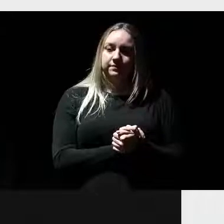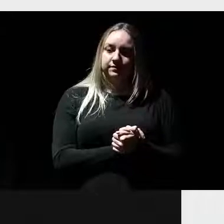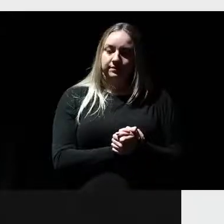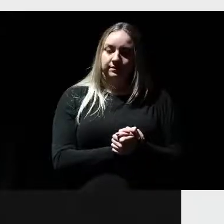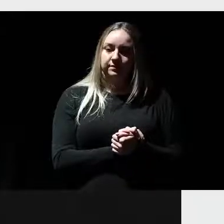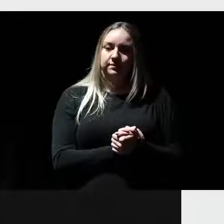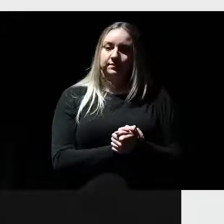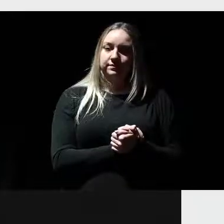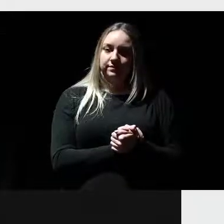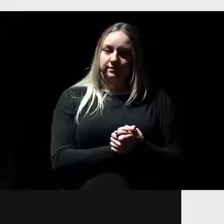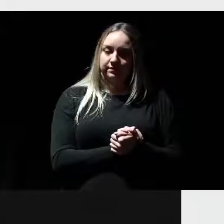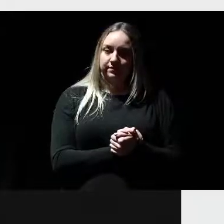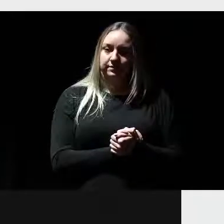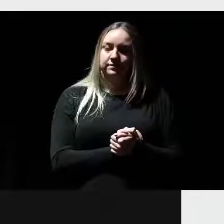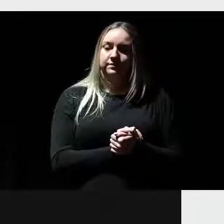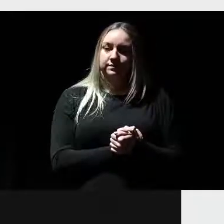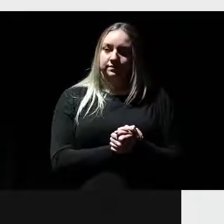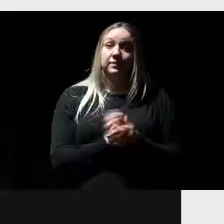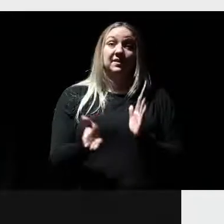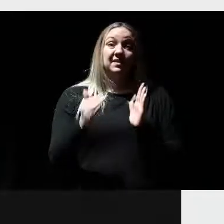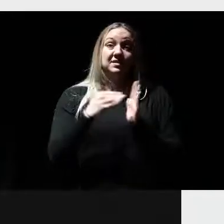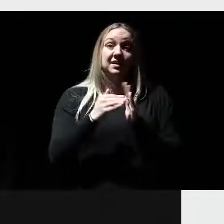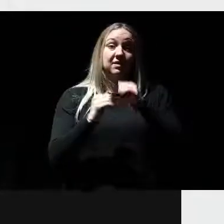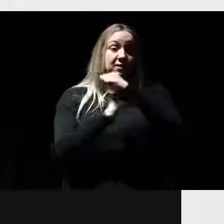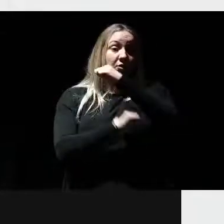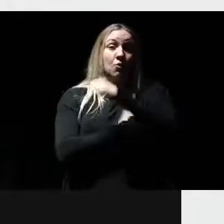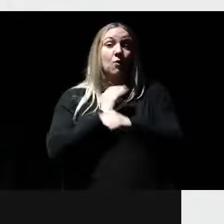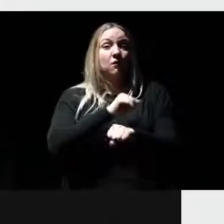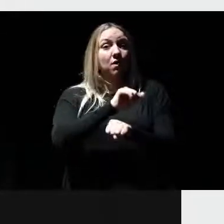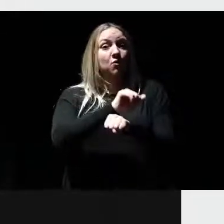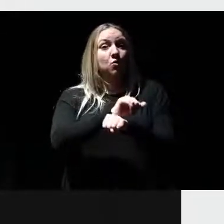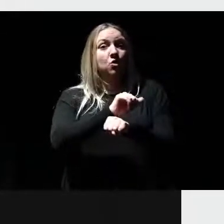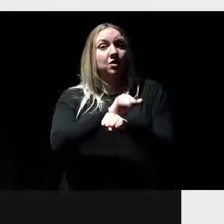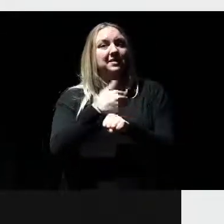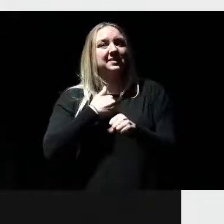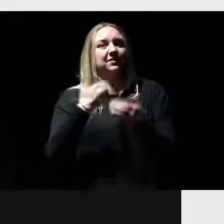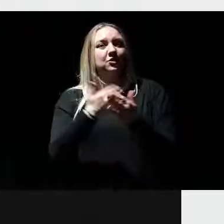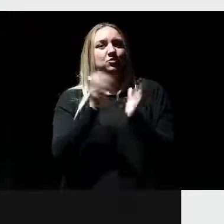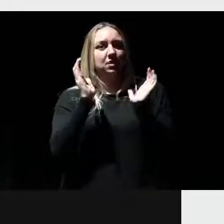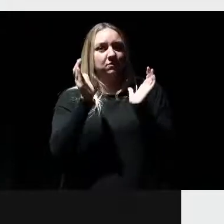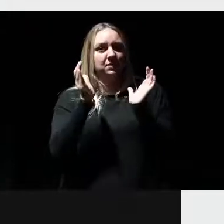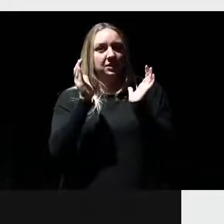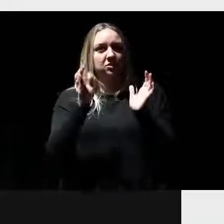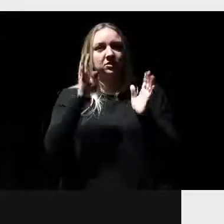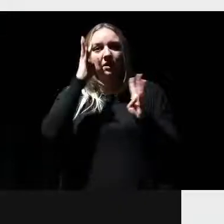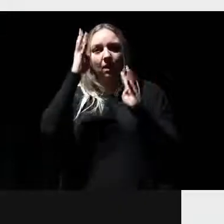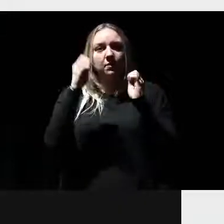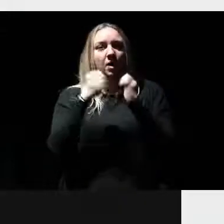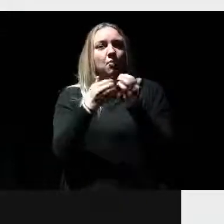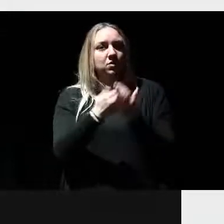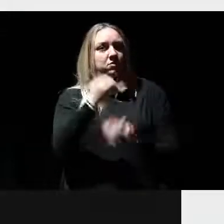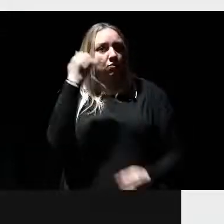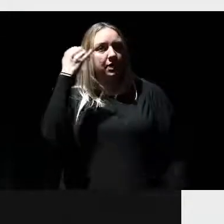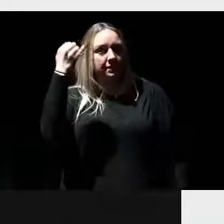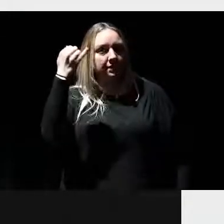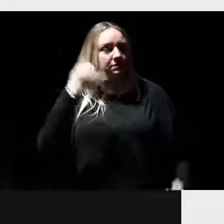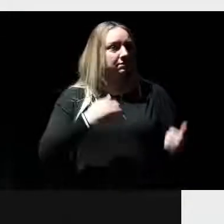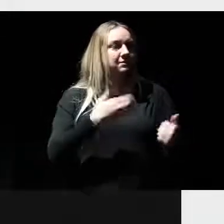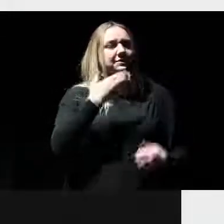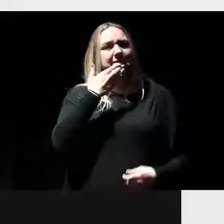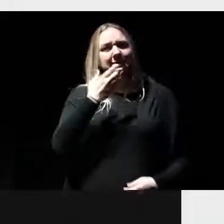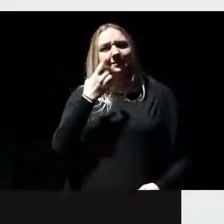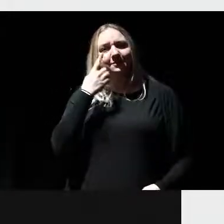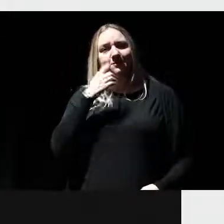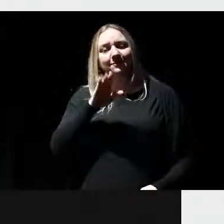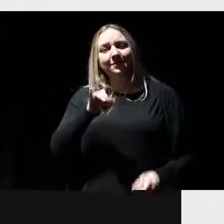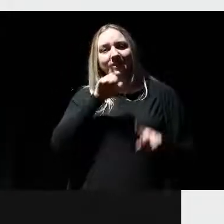moments of real questioning, debate, and recalibration. Thank you for that. That's both revealing and I think reflective